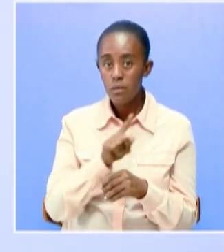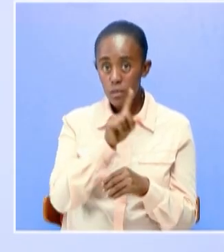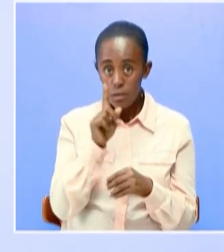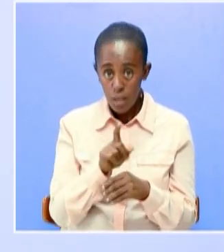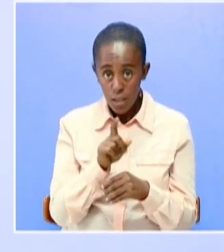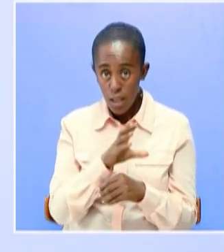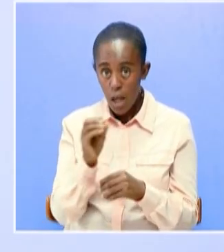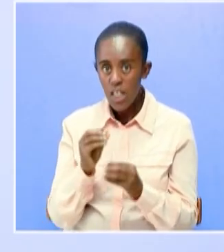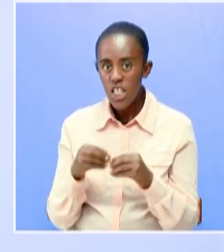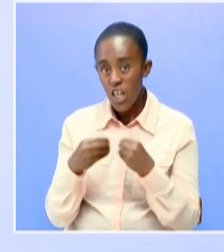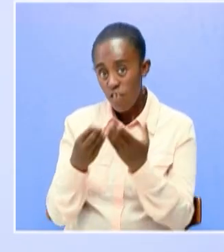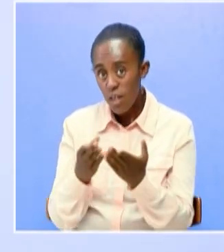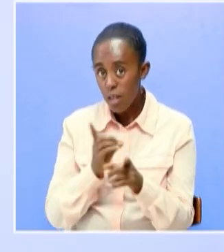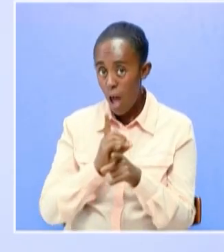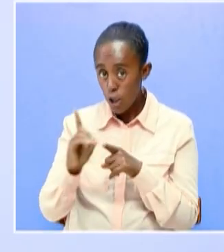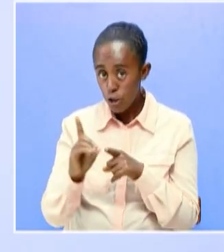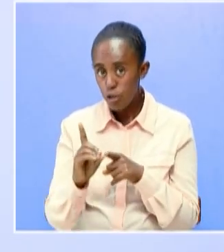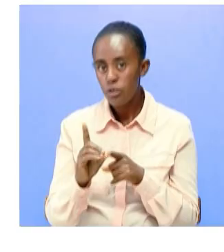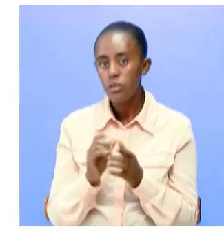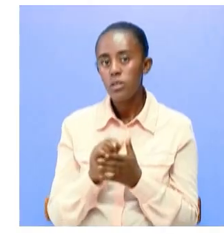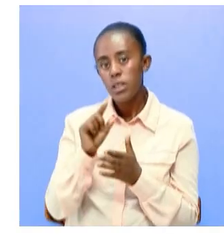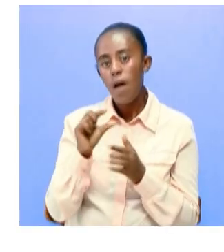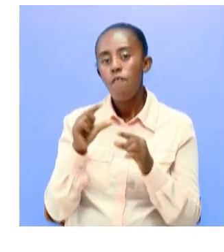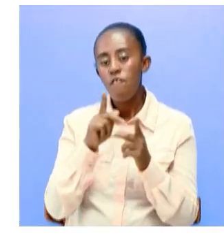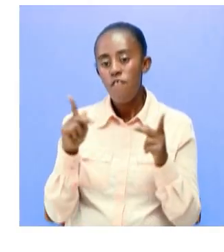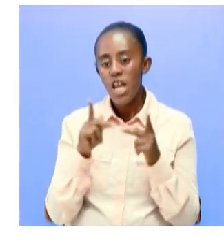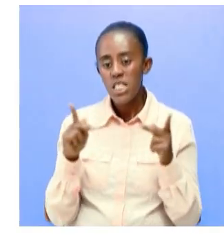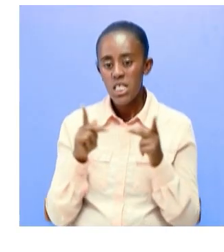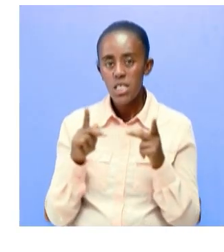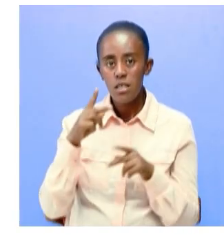direction, there should be some phrases